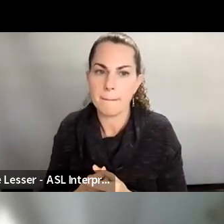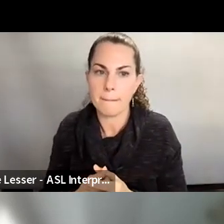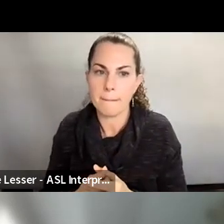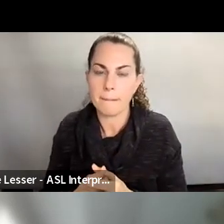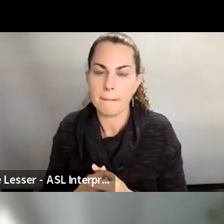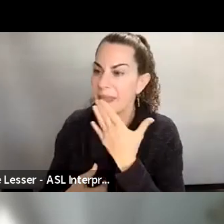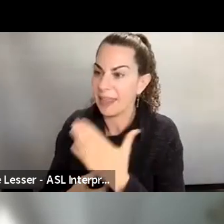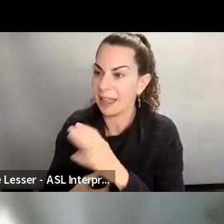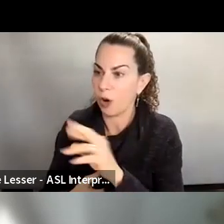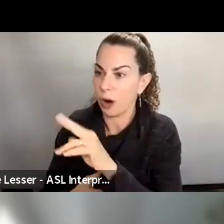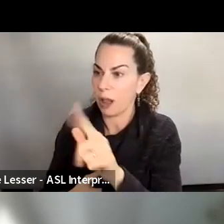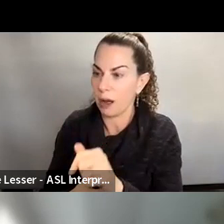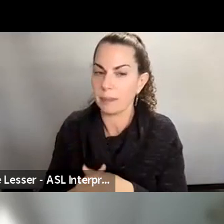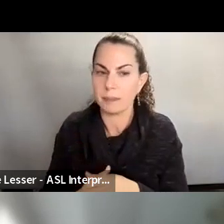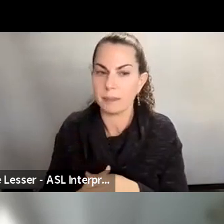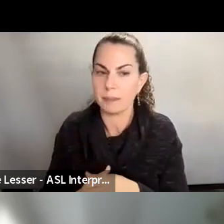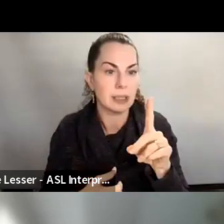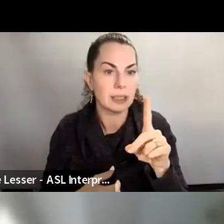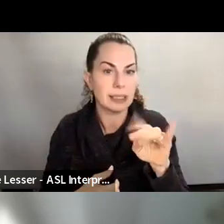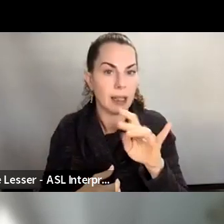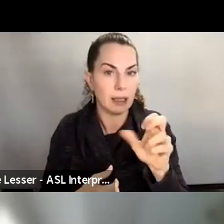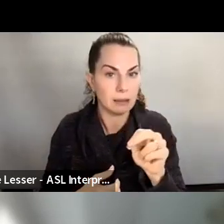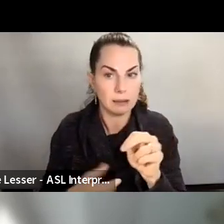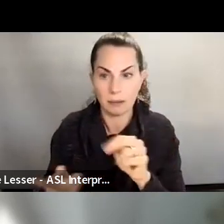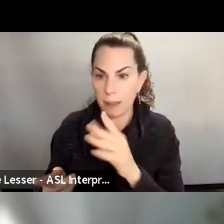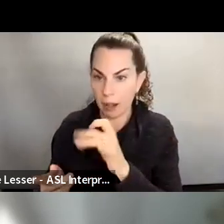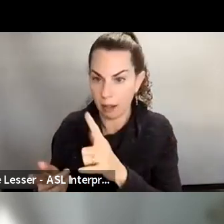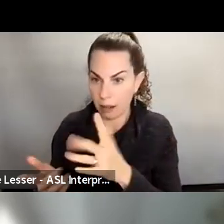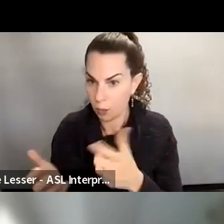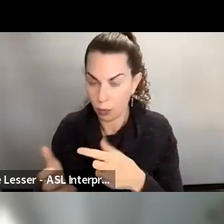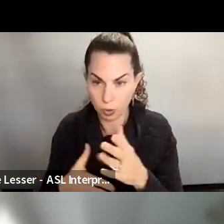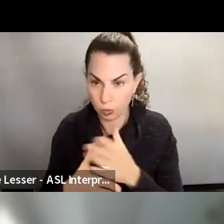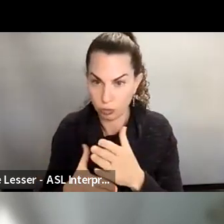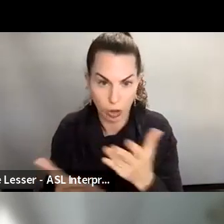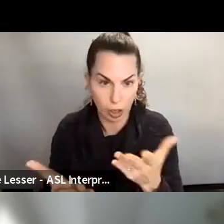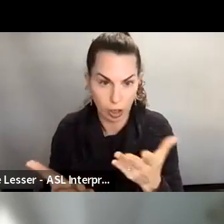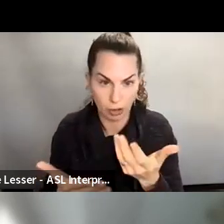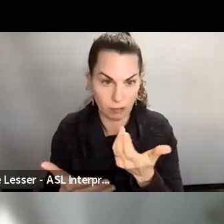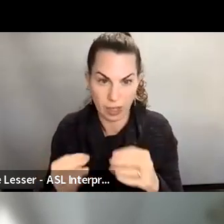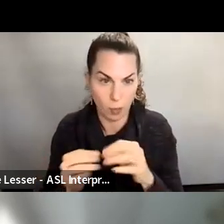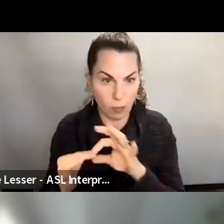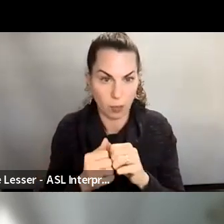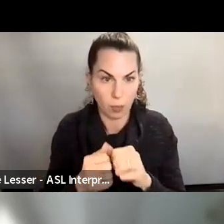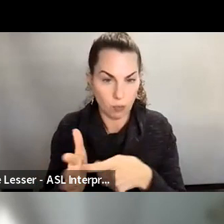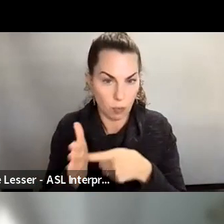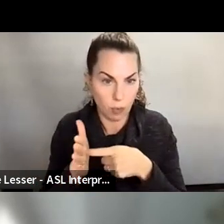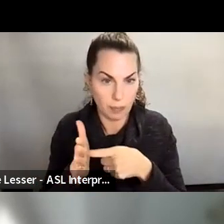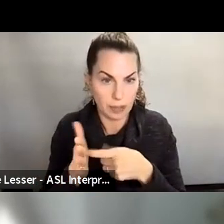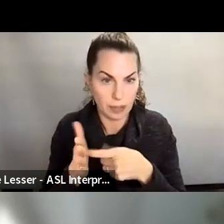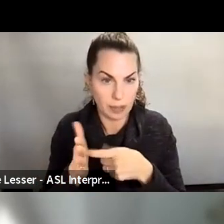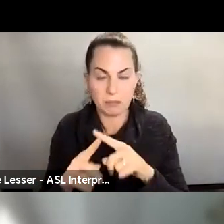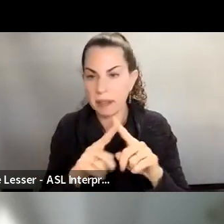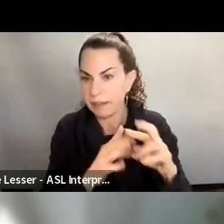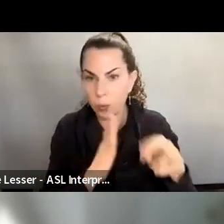Thanks, Carla. Dylan or Michael, do you want to shed any more light on the requirements and how that program aligns with the different roles and